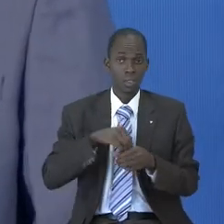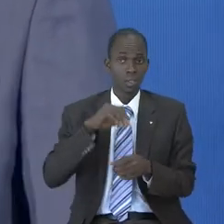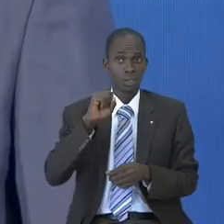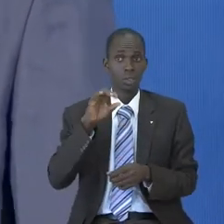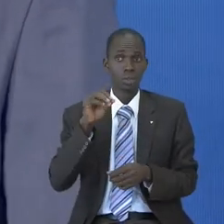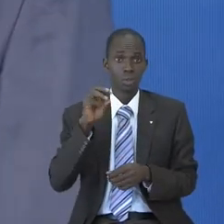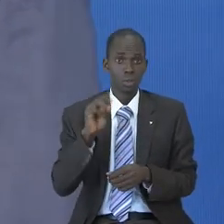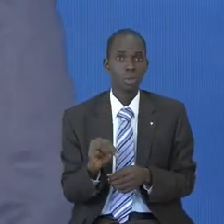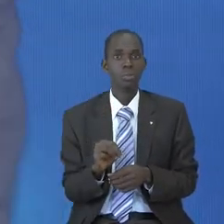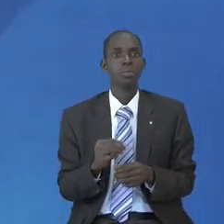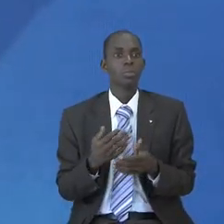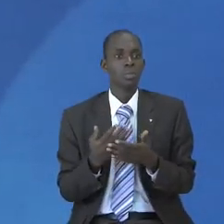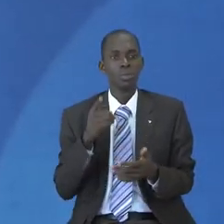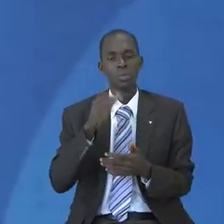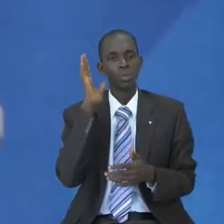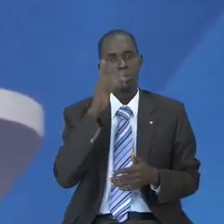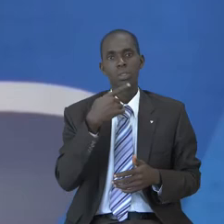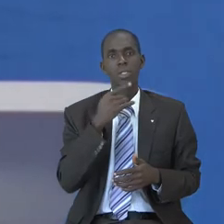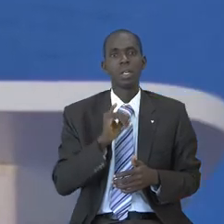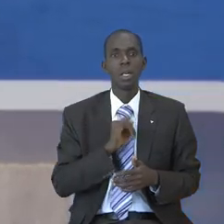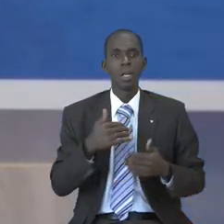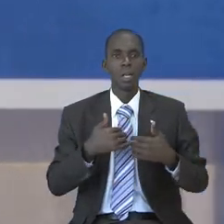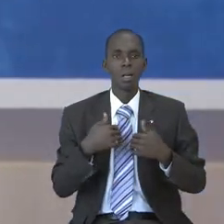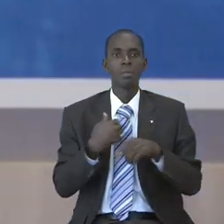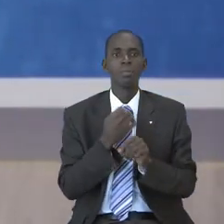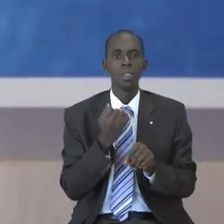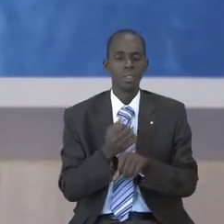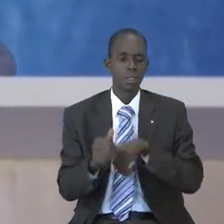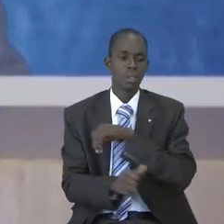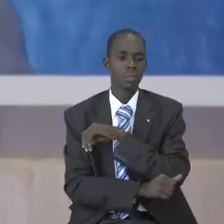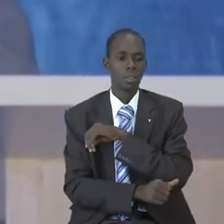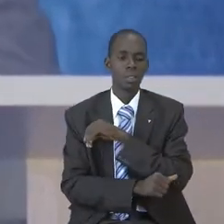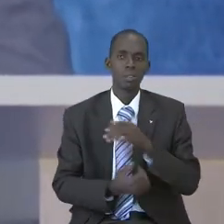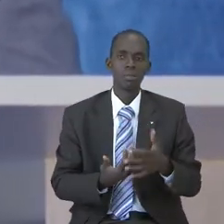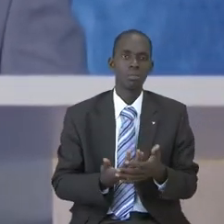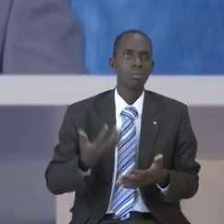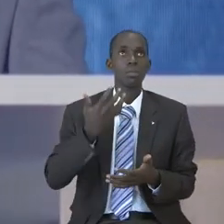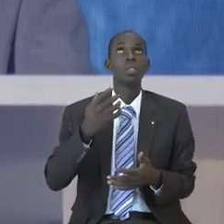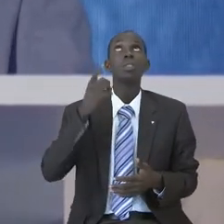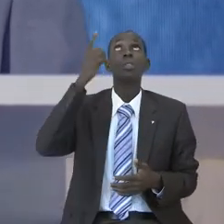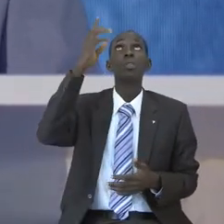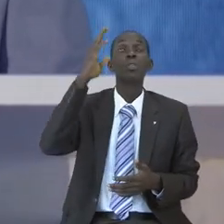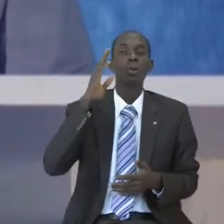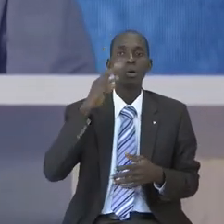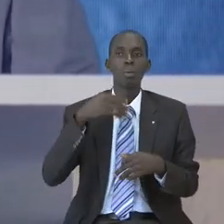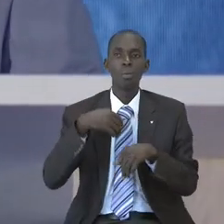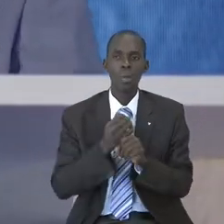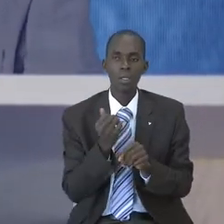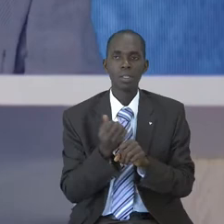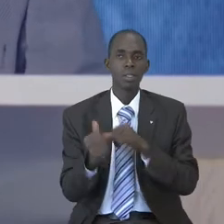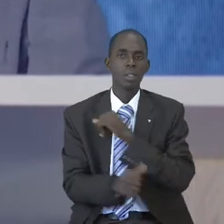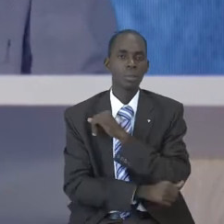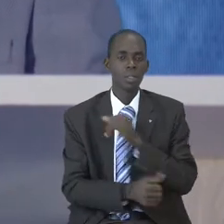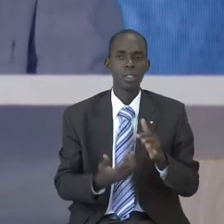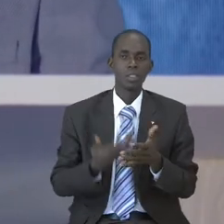thou shouldest say, I have made Abraham rich. God made Abraham rich, not